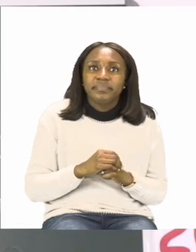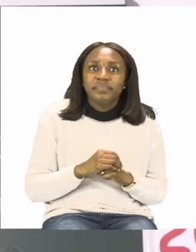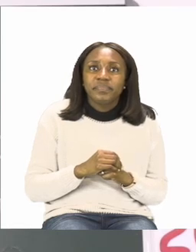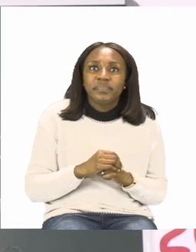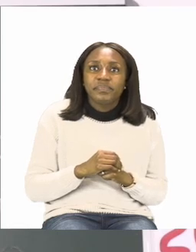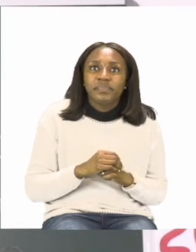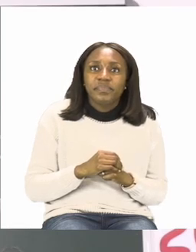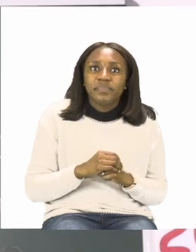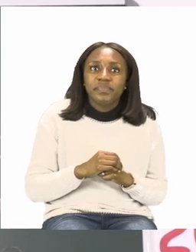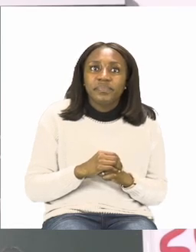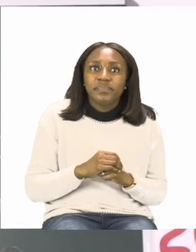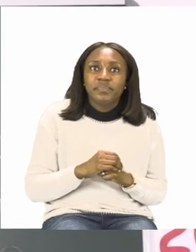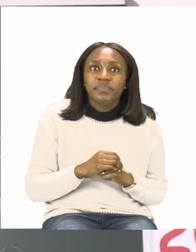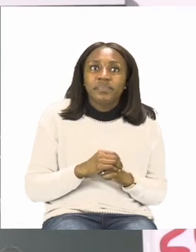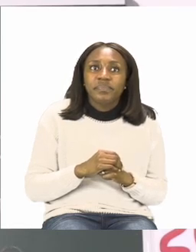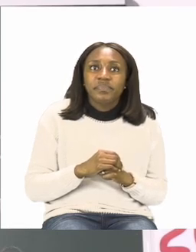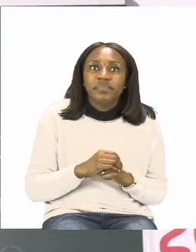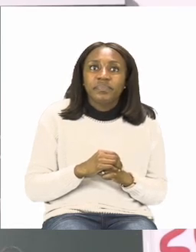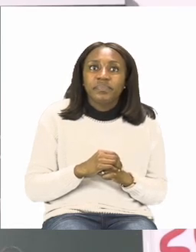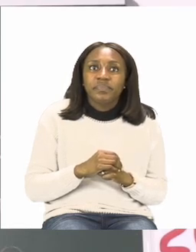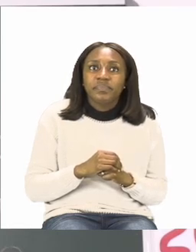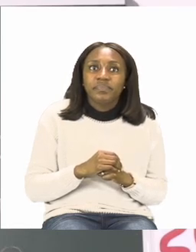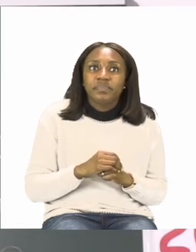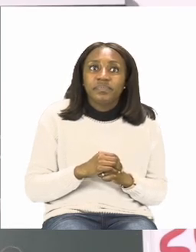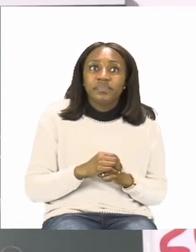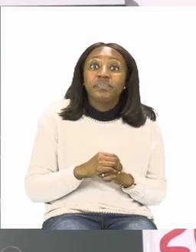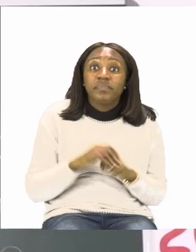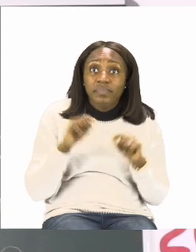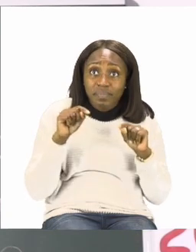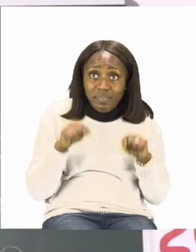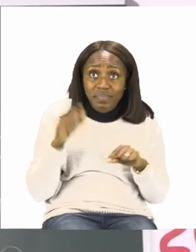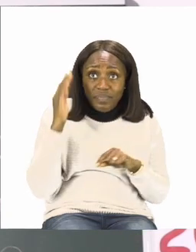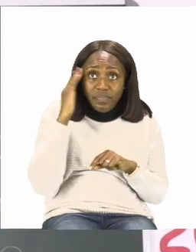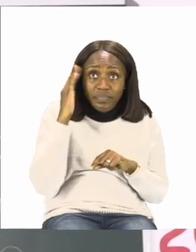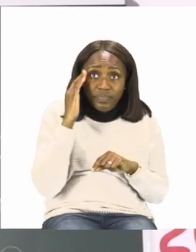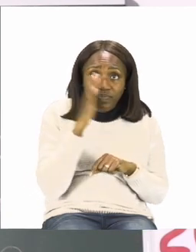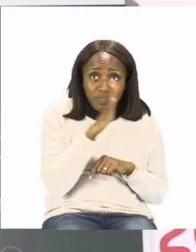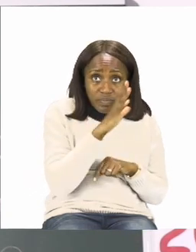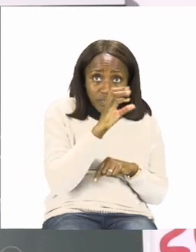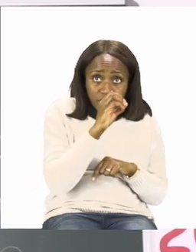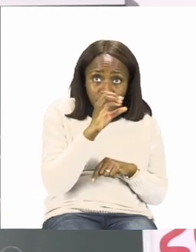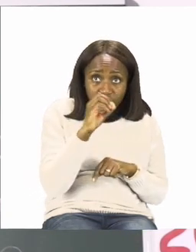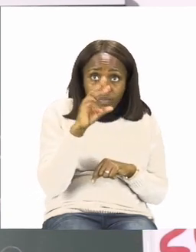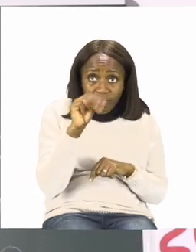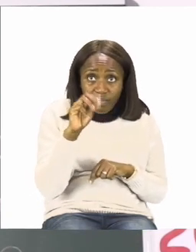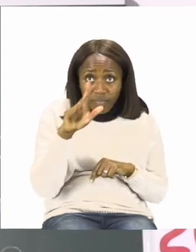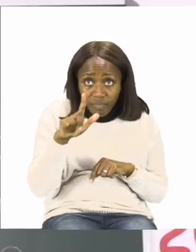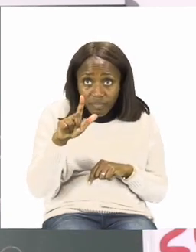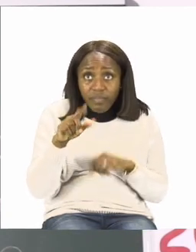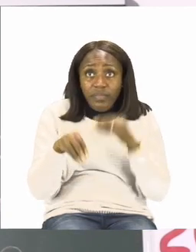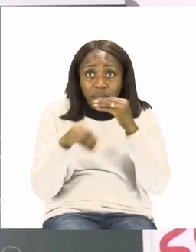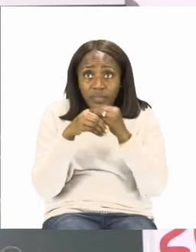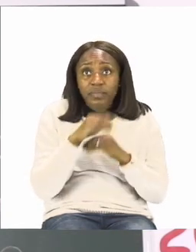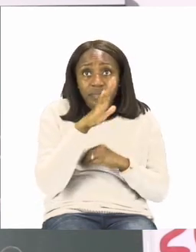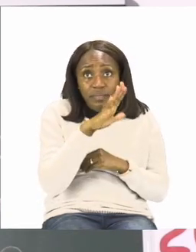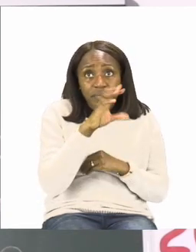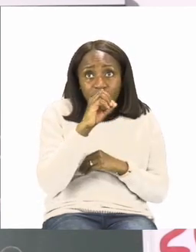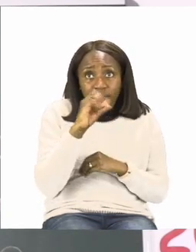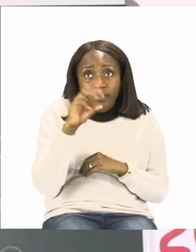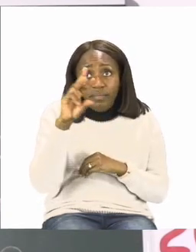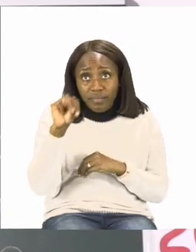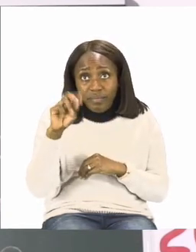there we go. So we now know that 500 milliliters plus